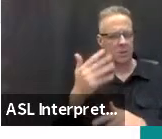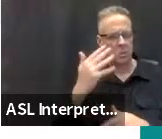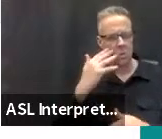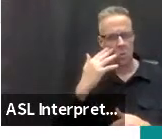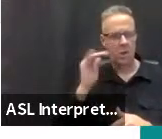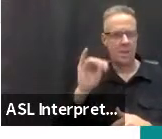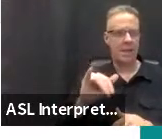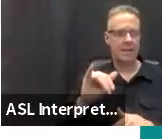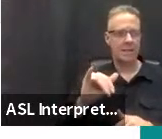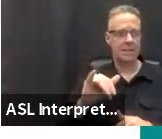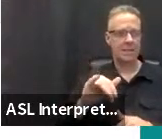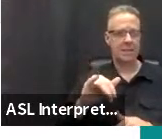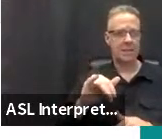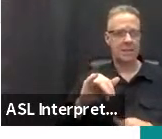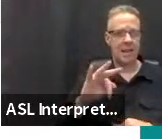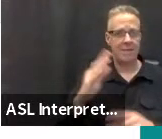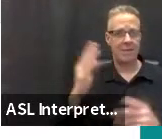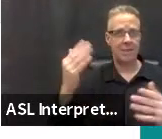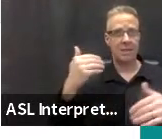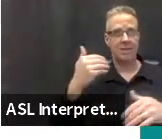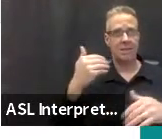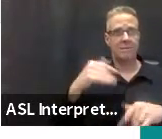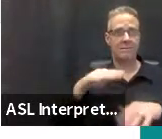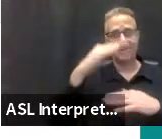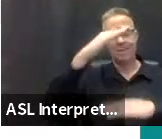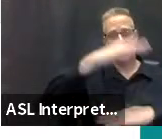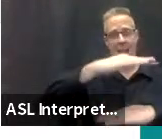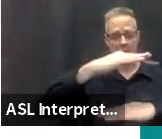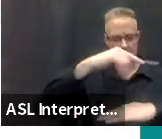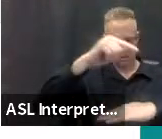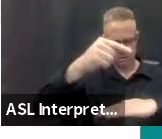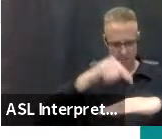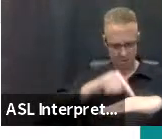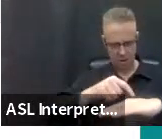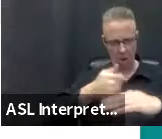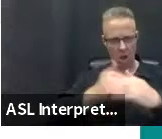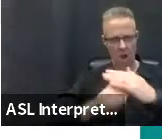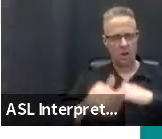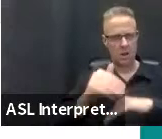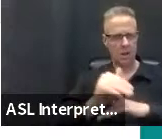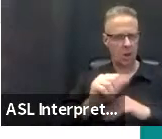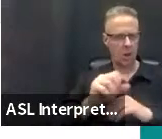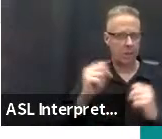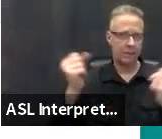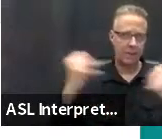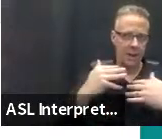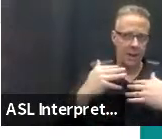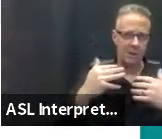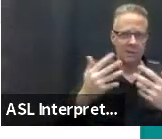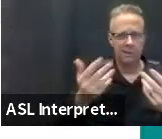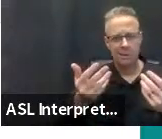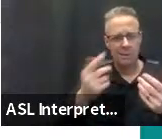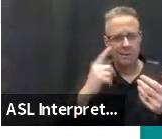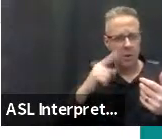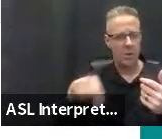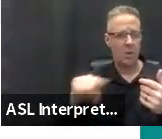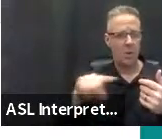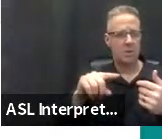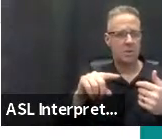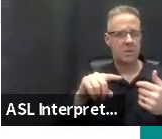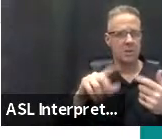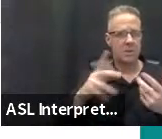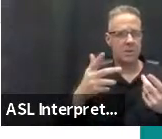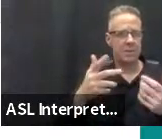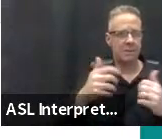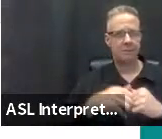stacked, when this is under something at night, I mean, it seems like that could be terrifying, if not horrifying. I mean, for this amount of